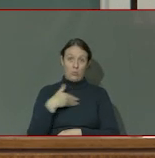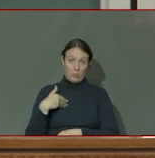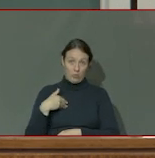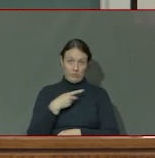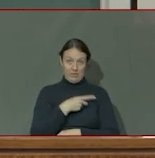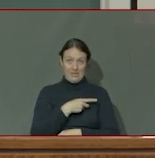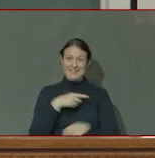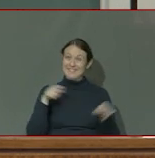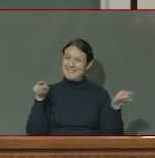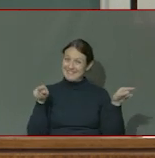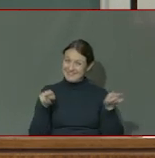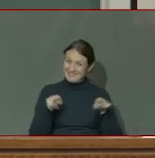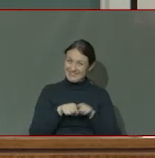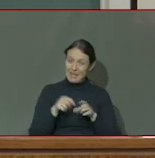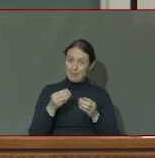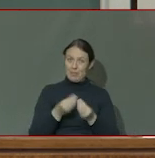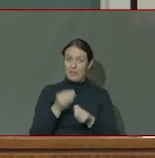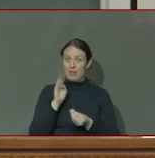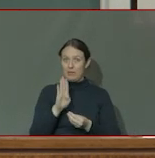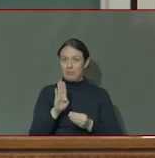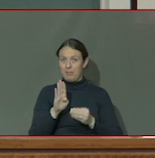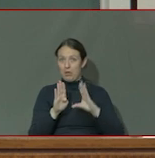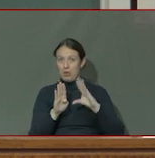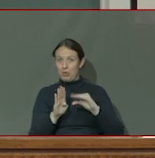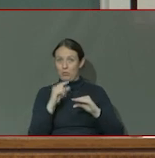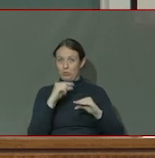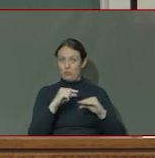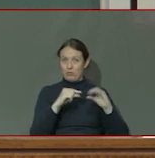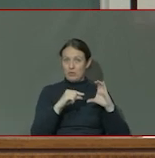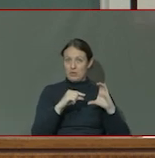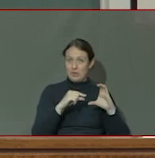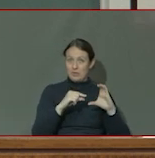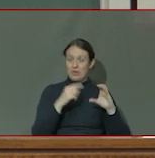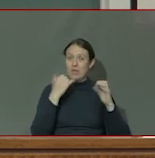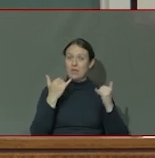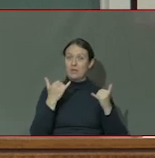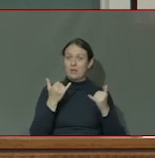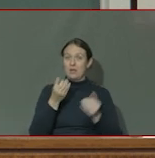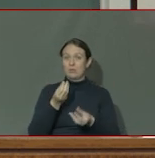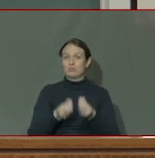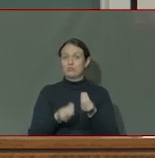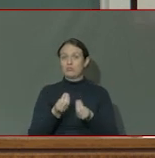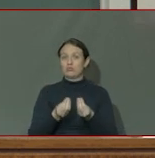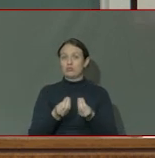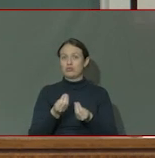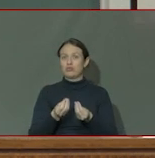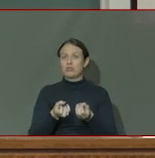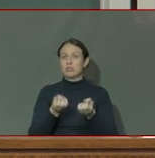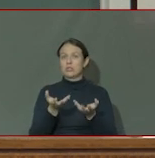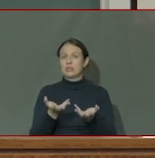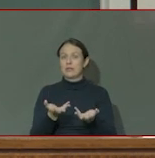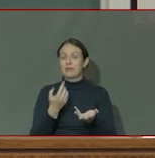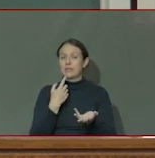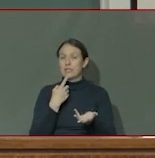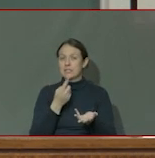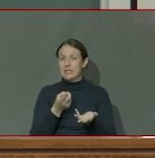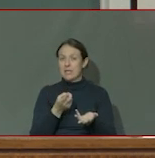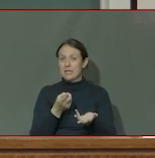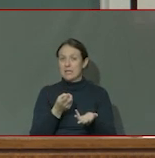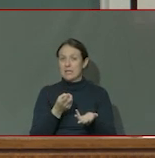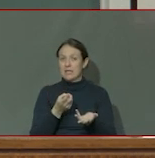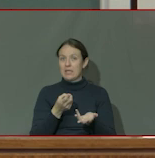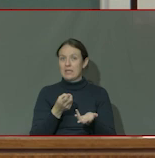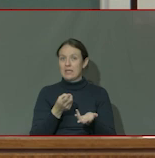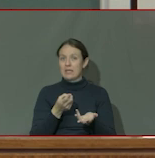same alleles, then they say give the following of the child. So they say on this side the other gamete is like